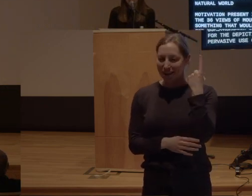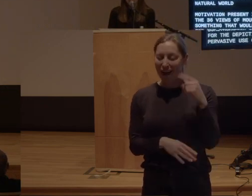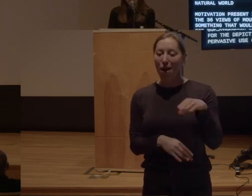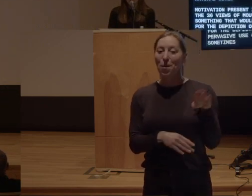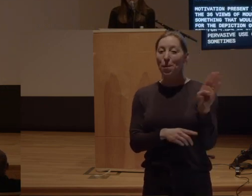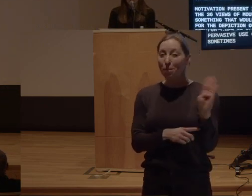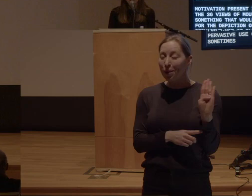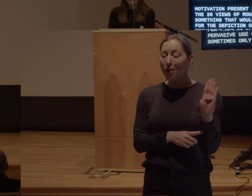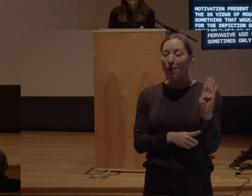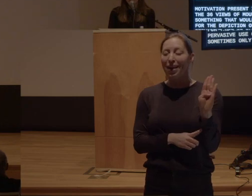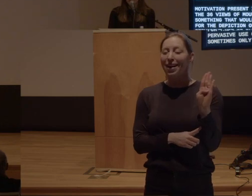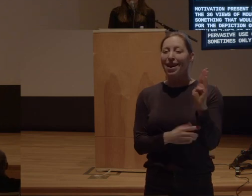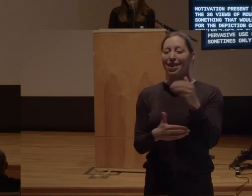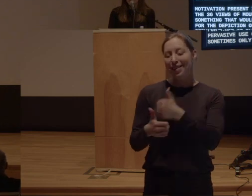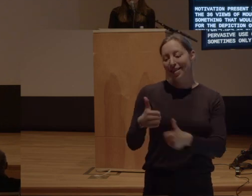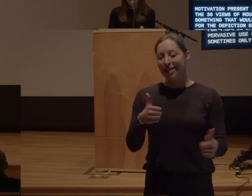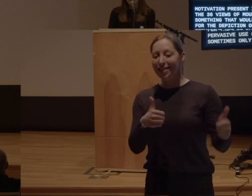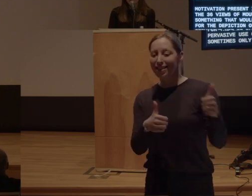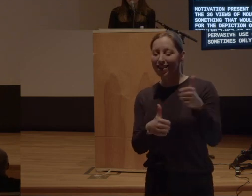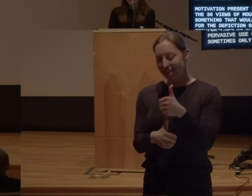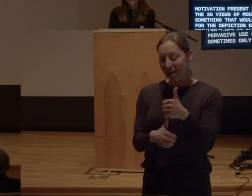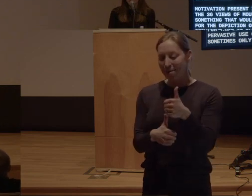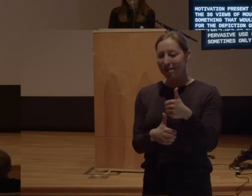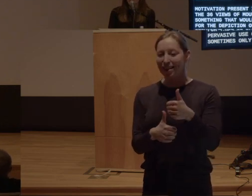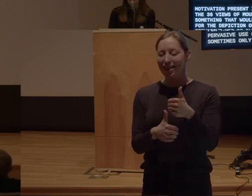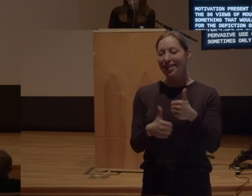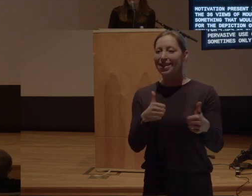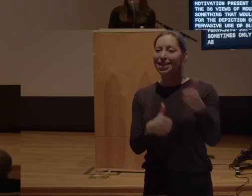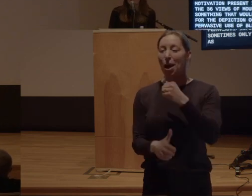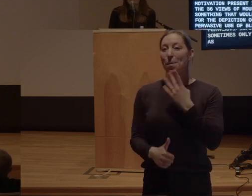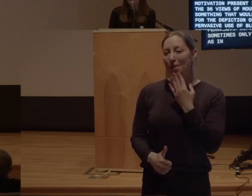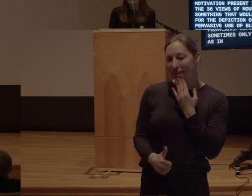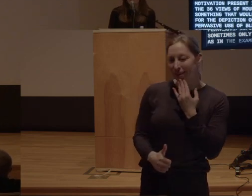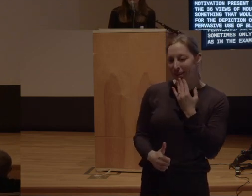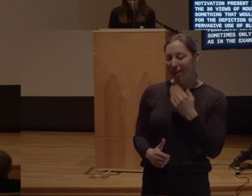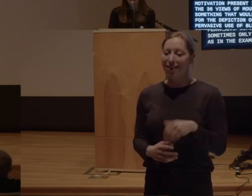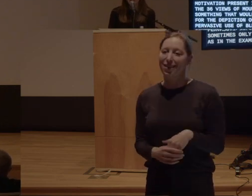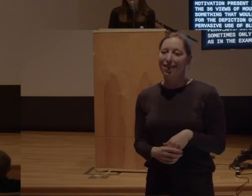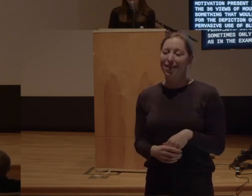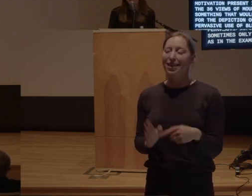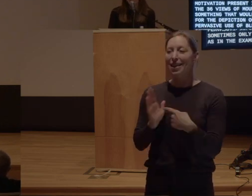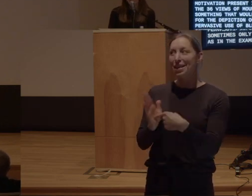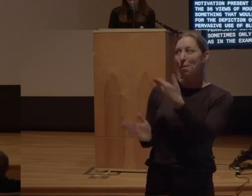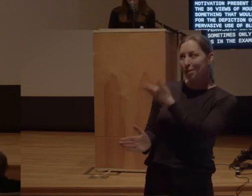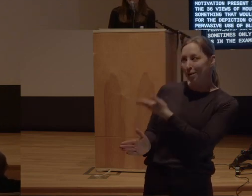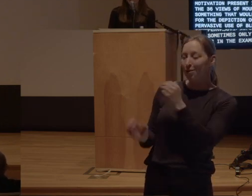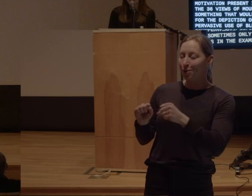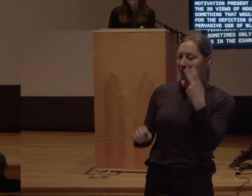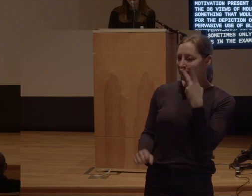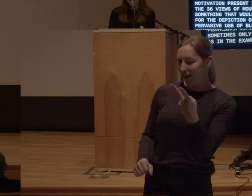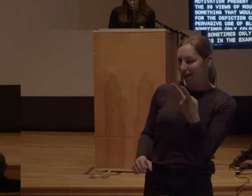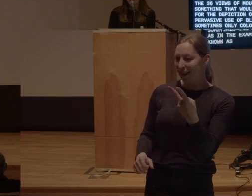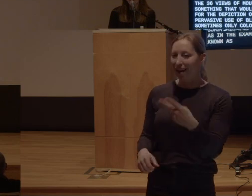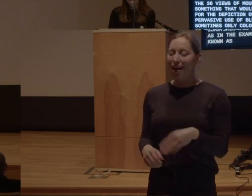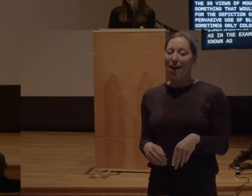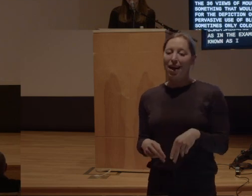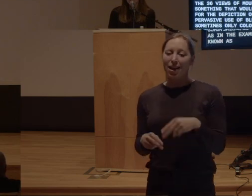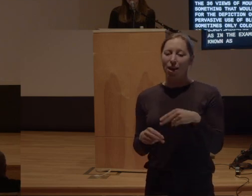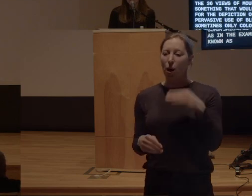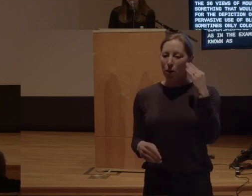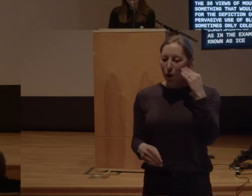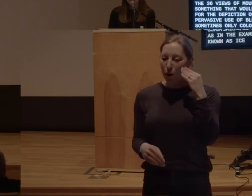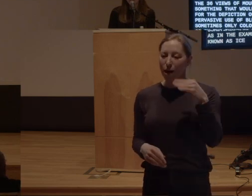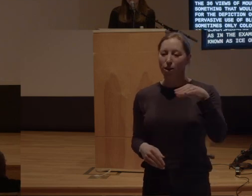sometimes only color used in the 36 Views series, as in the examples that you see here, which are known as aizurie,